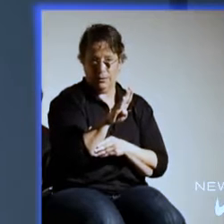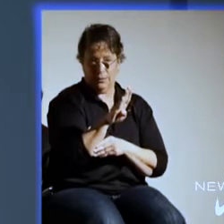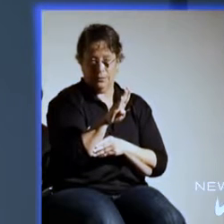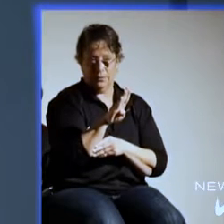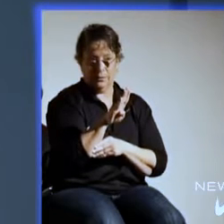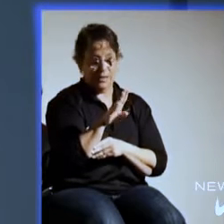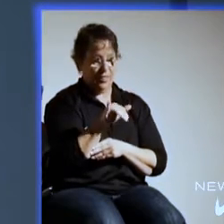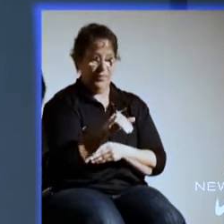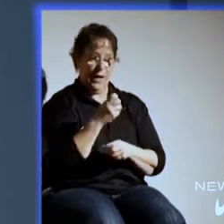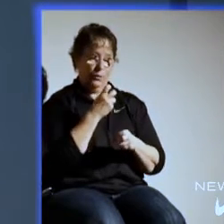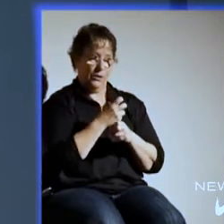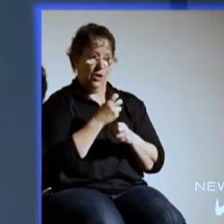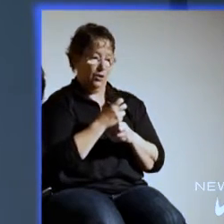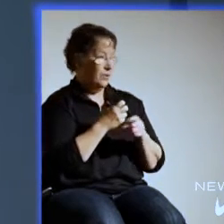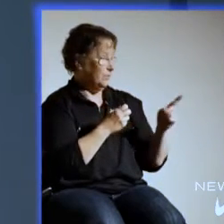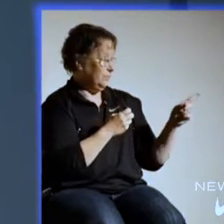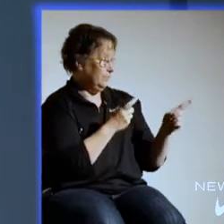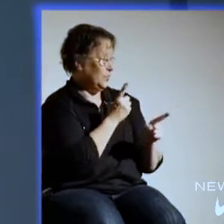Wasn't it, Al?